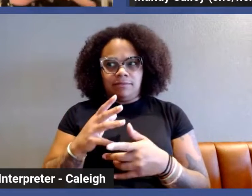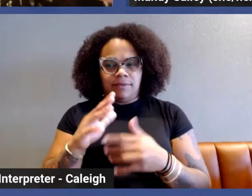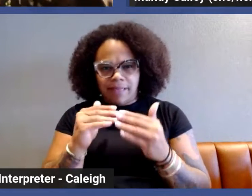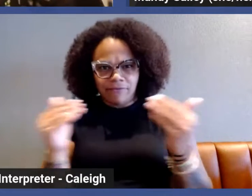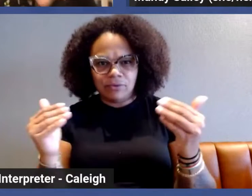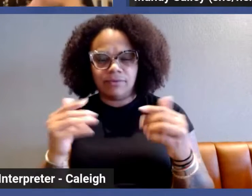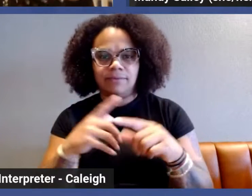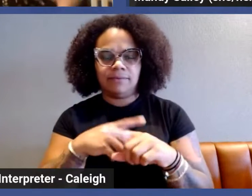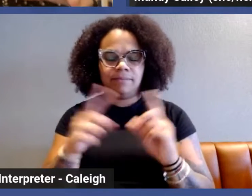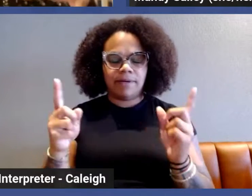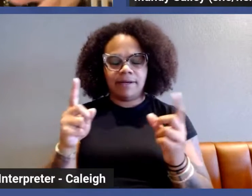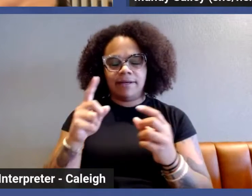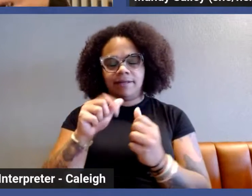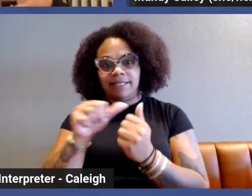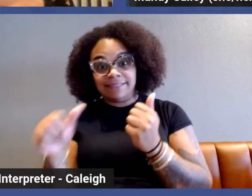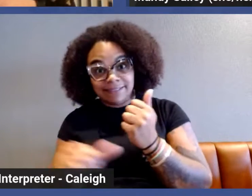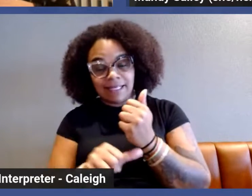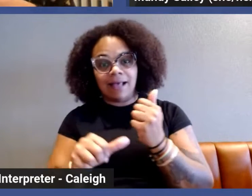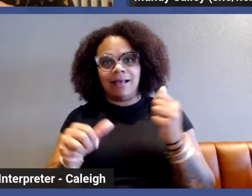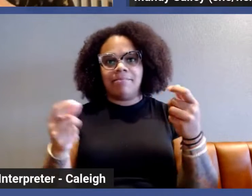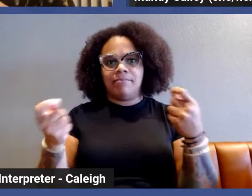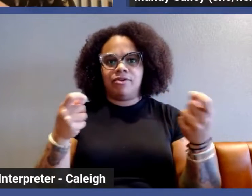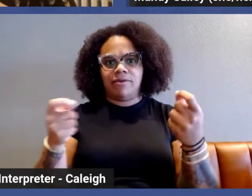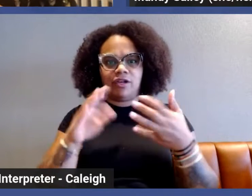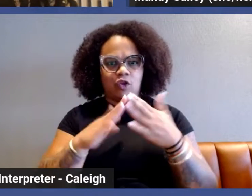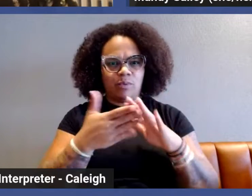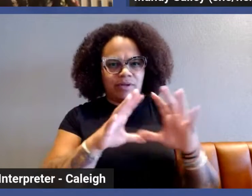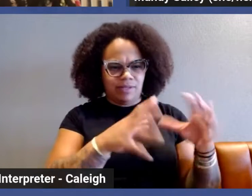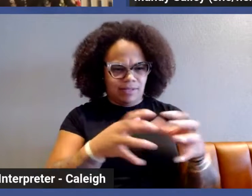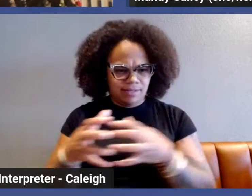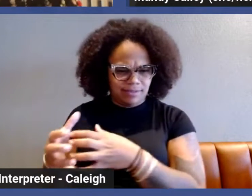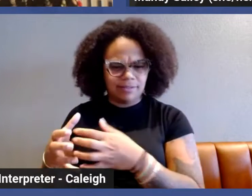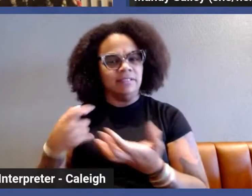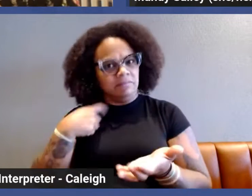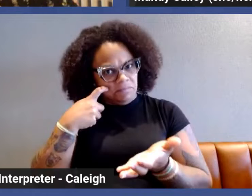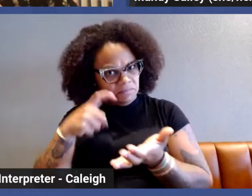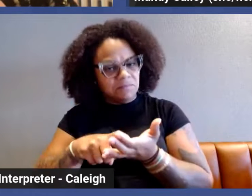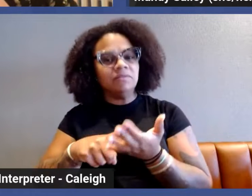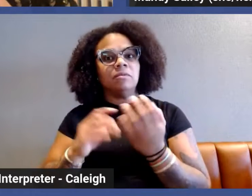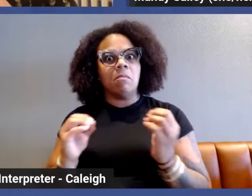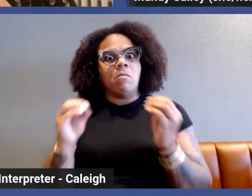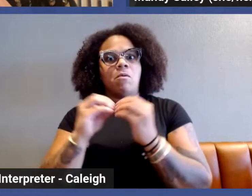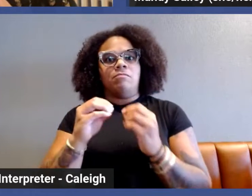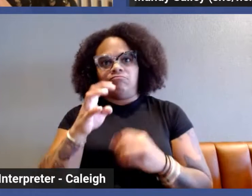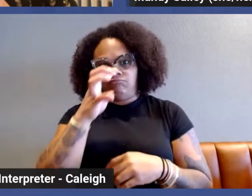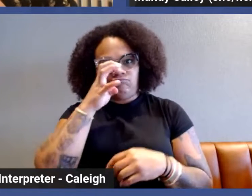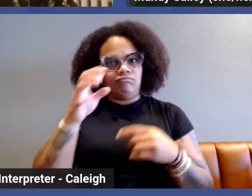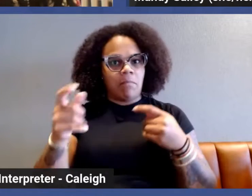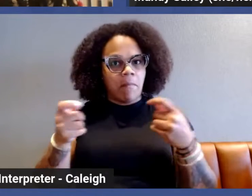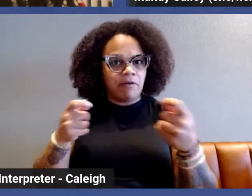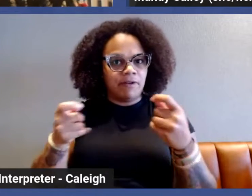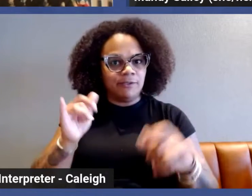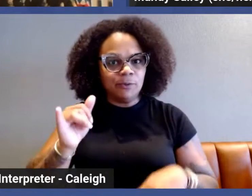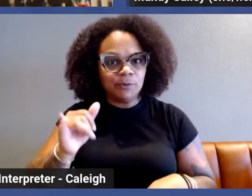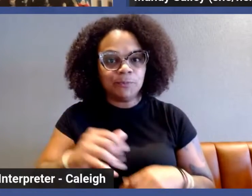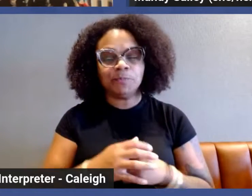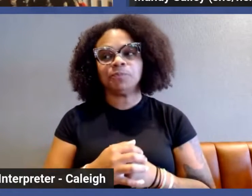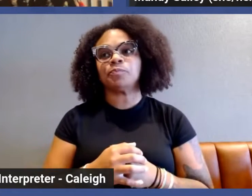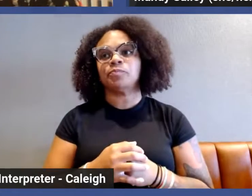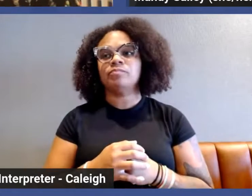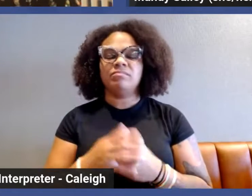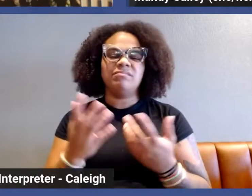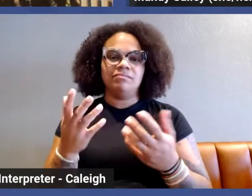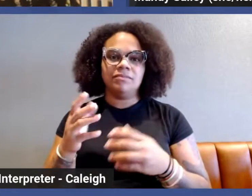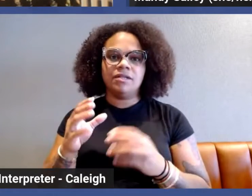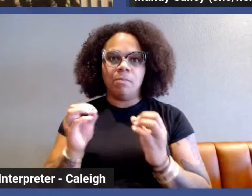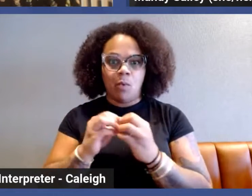within those sub-moderated communities, there was an uptick in moderation as well. And a lot of people were being suspended